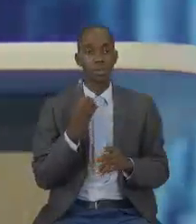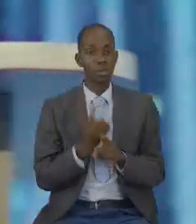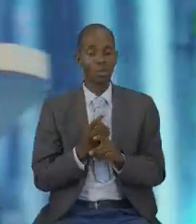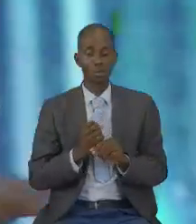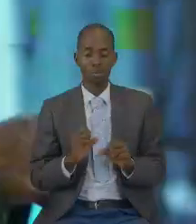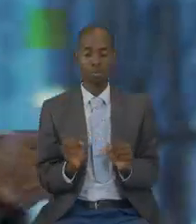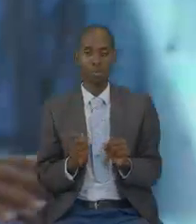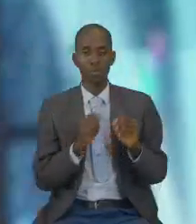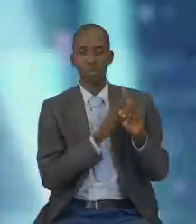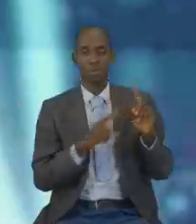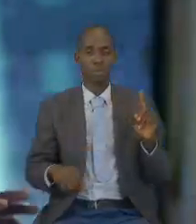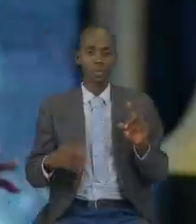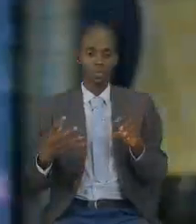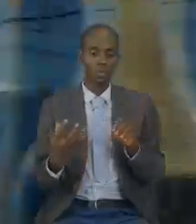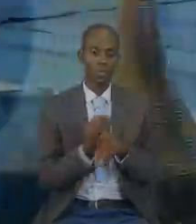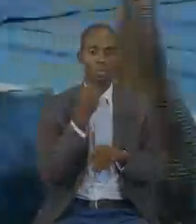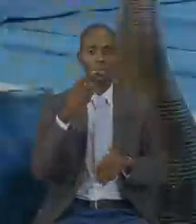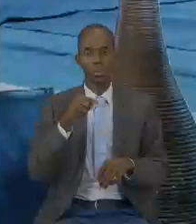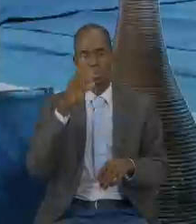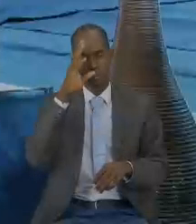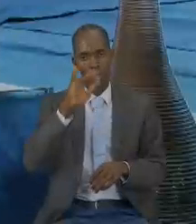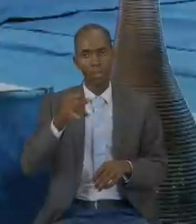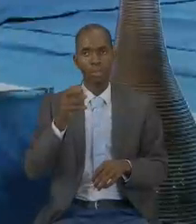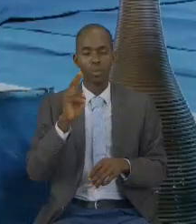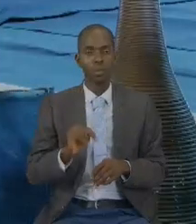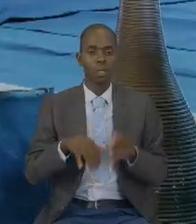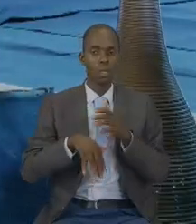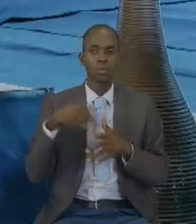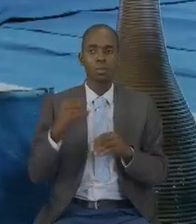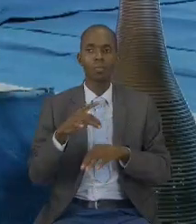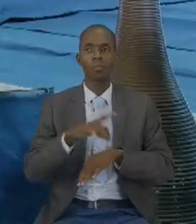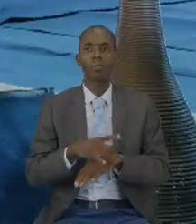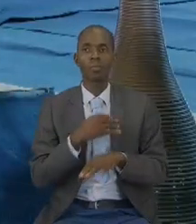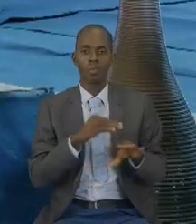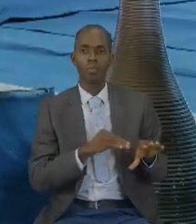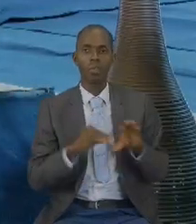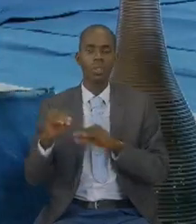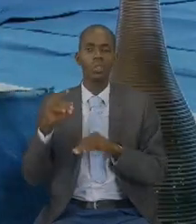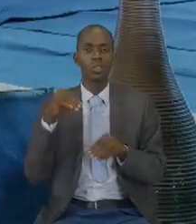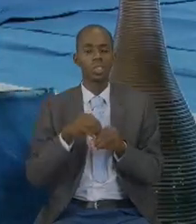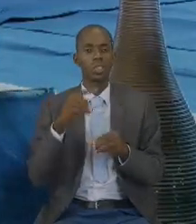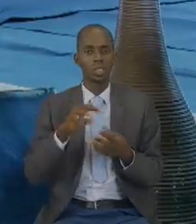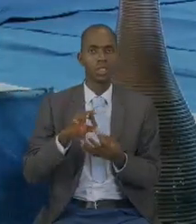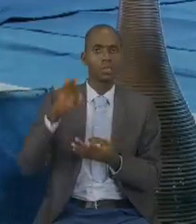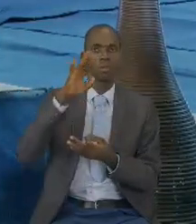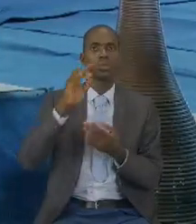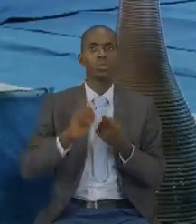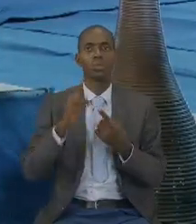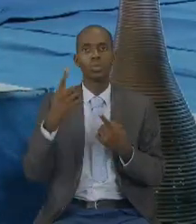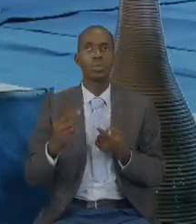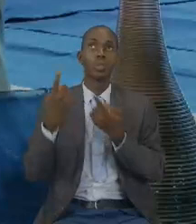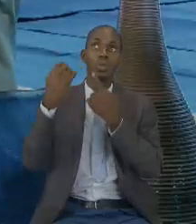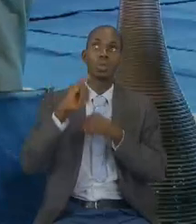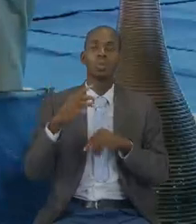him out of the earth and moved him in the spirit to the coming of the